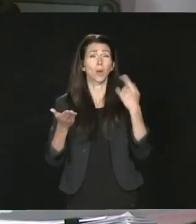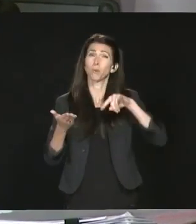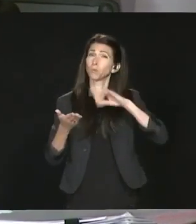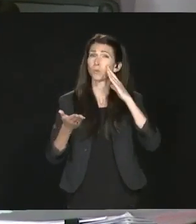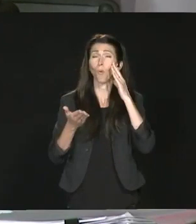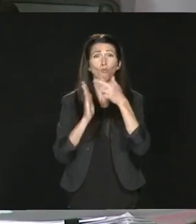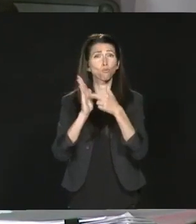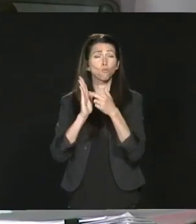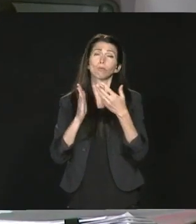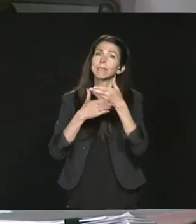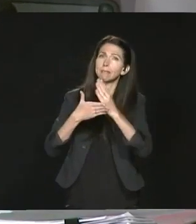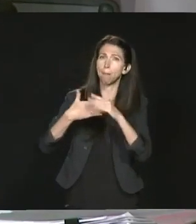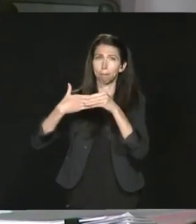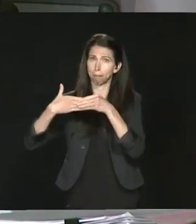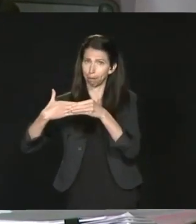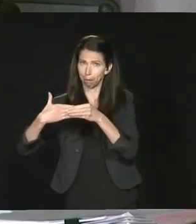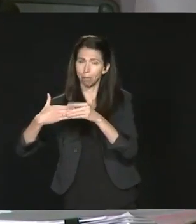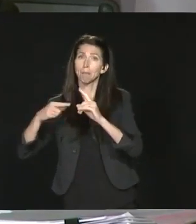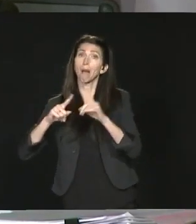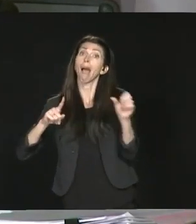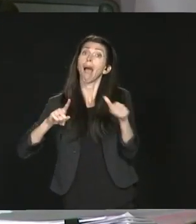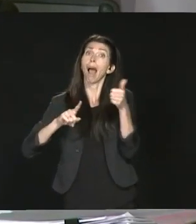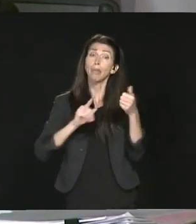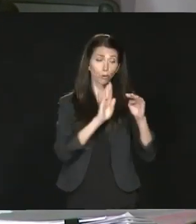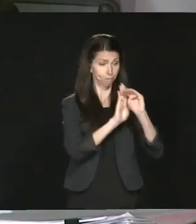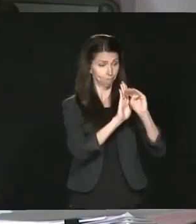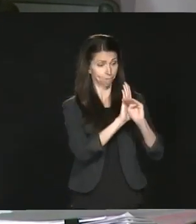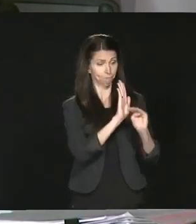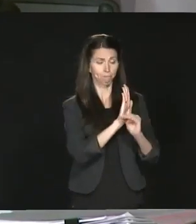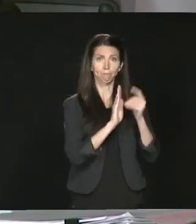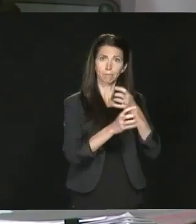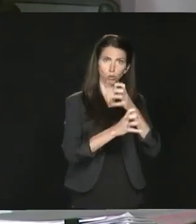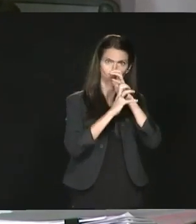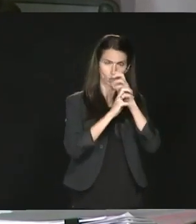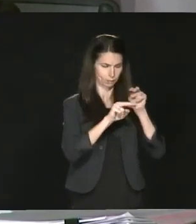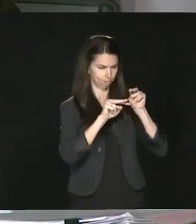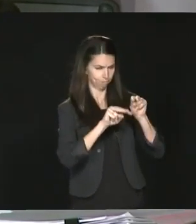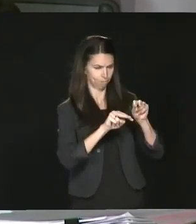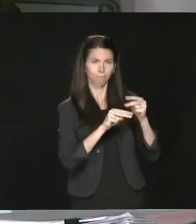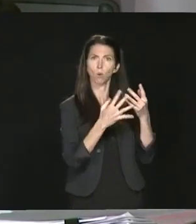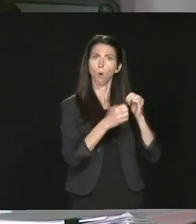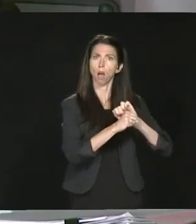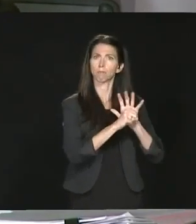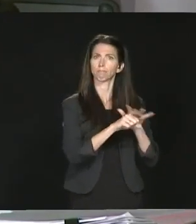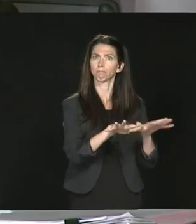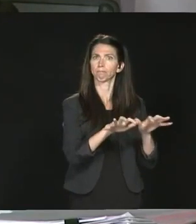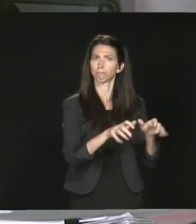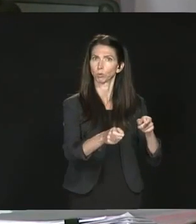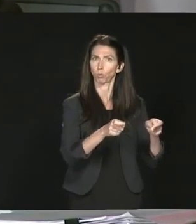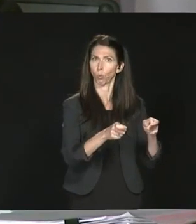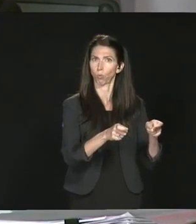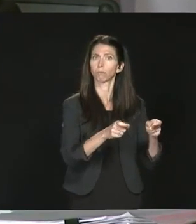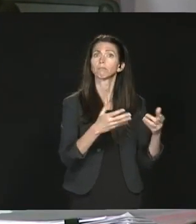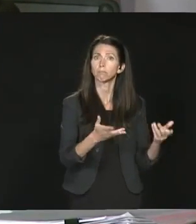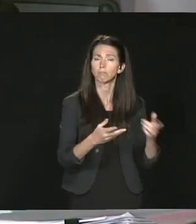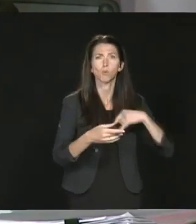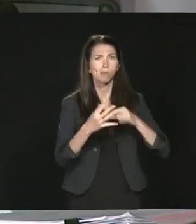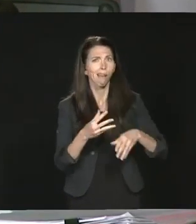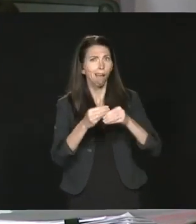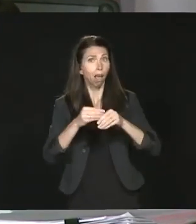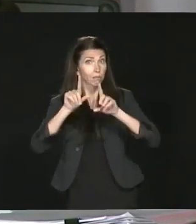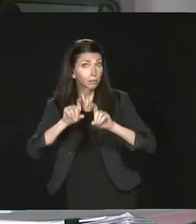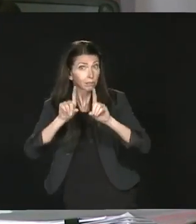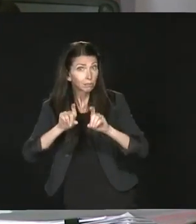health measures to keep the epidemic under control. Testing and isolating cases, as well as tracing and quarantining the contacts